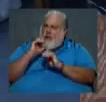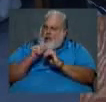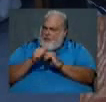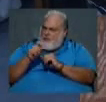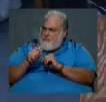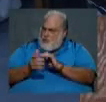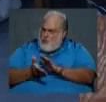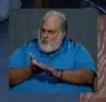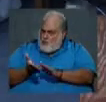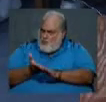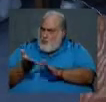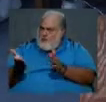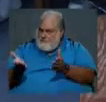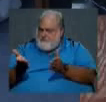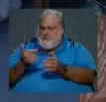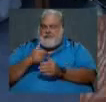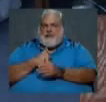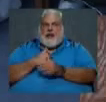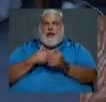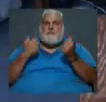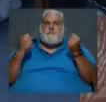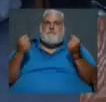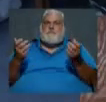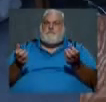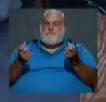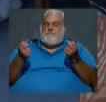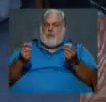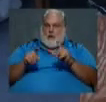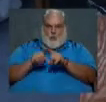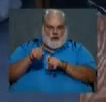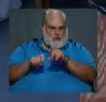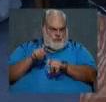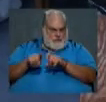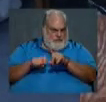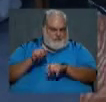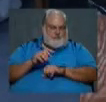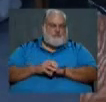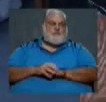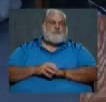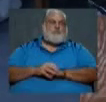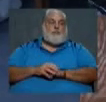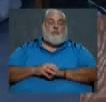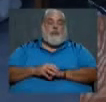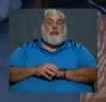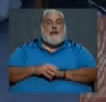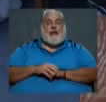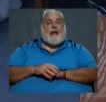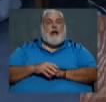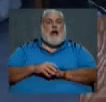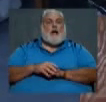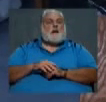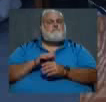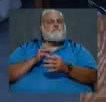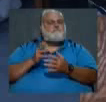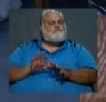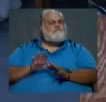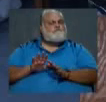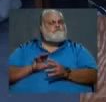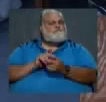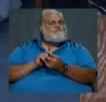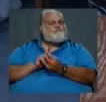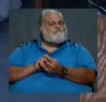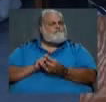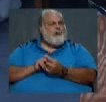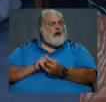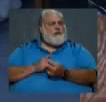run. And I had tons of questions for them. And I concluded that this was a place that we could put